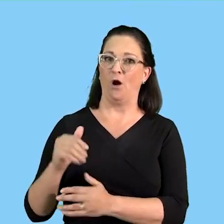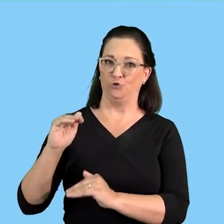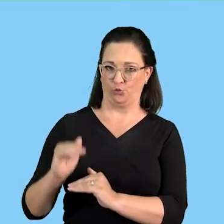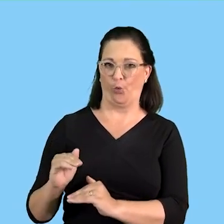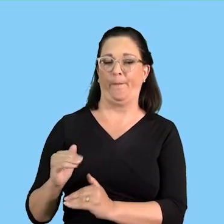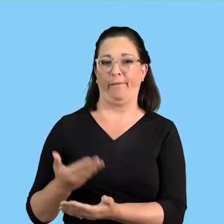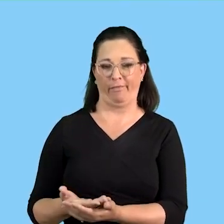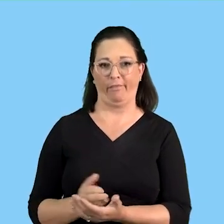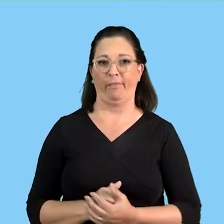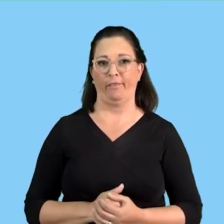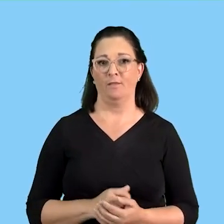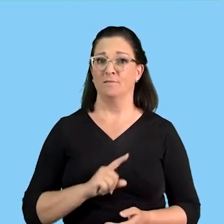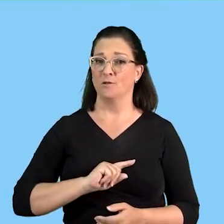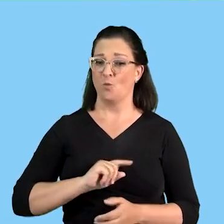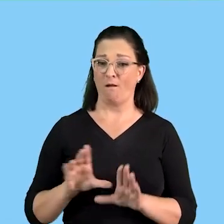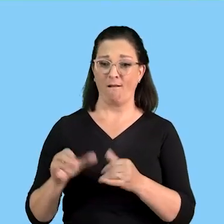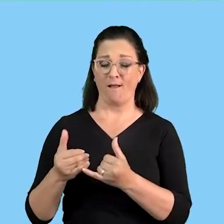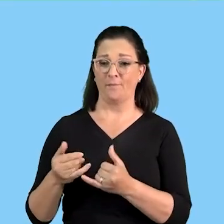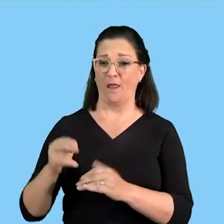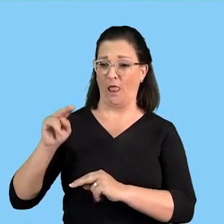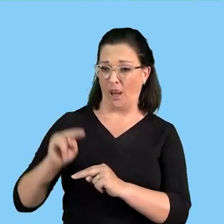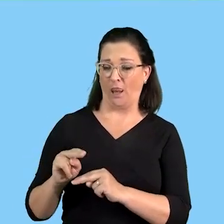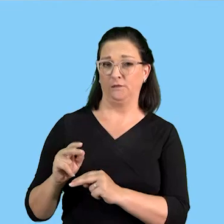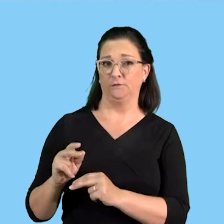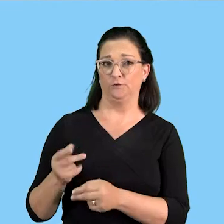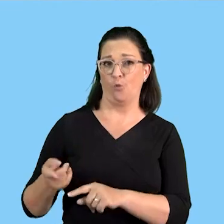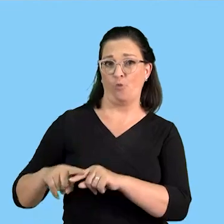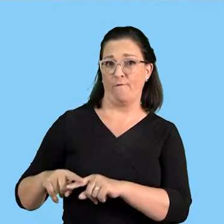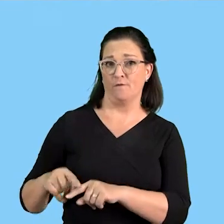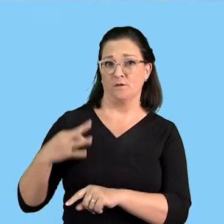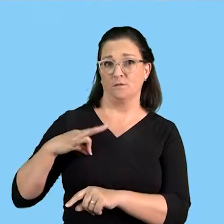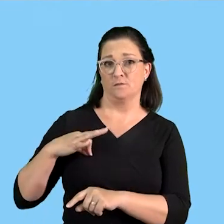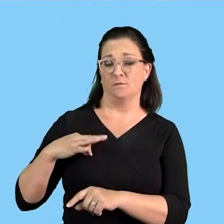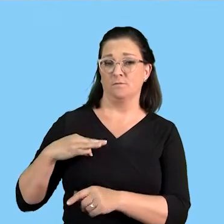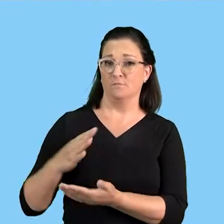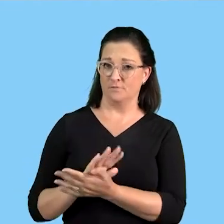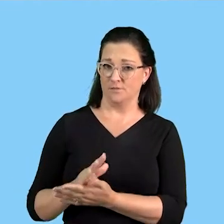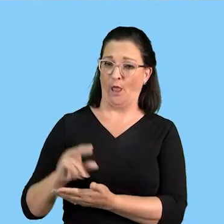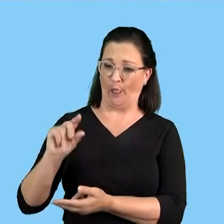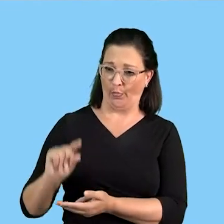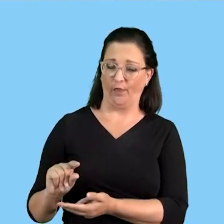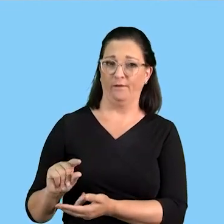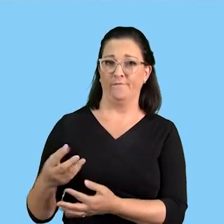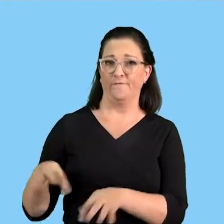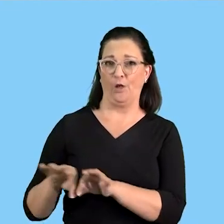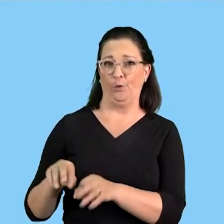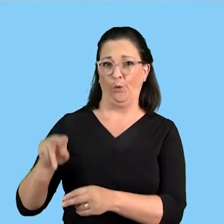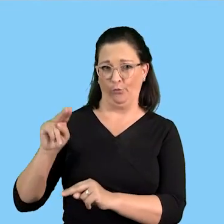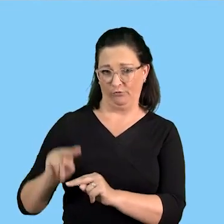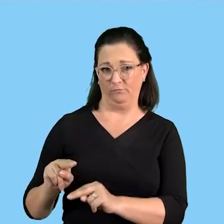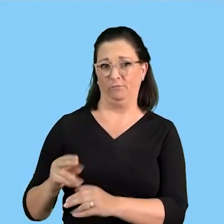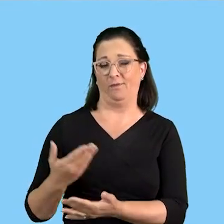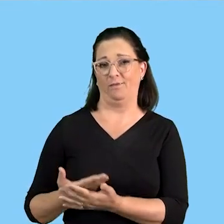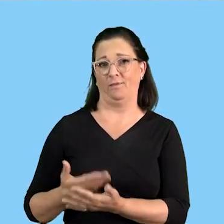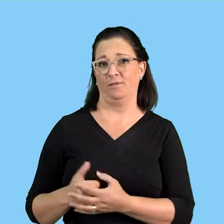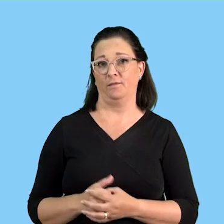share price. So when the company is doing less profit, shareholders will sell. And when they sell, the share price loses value. So